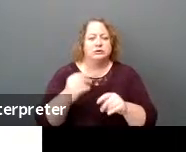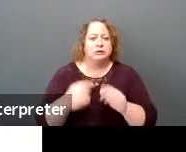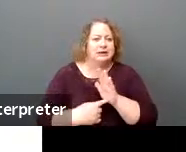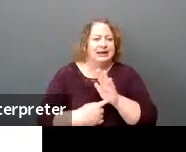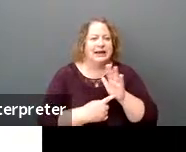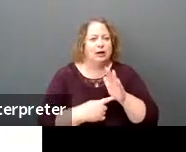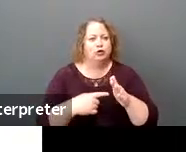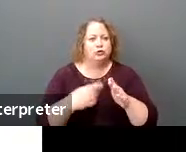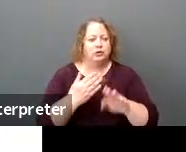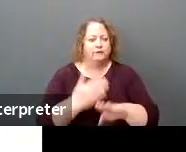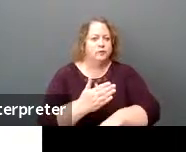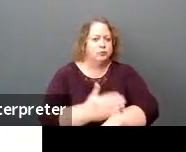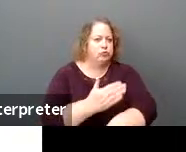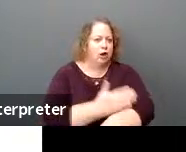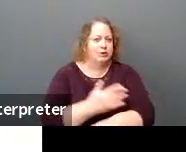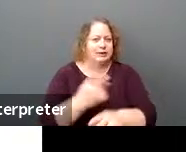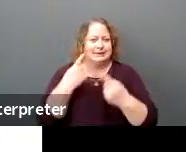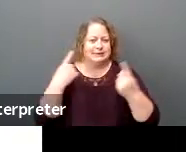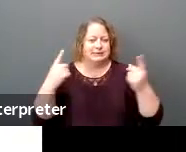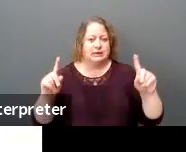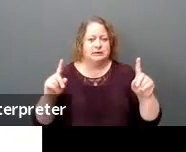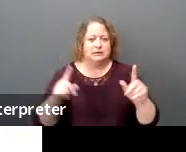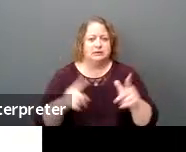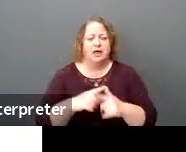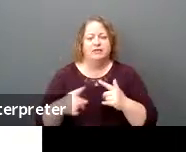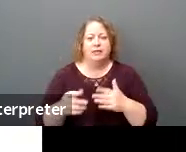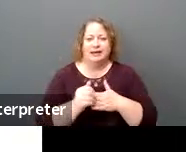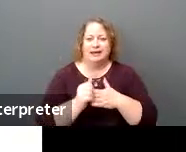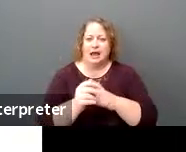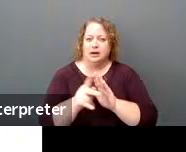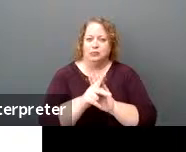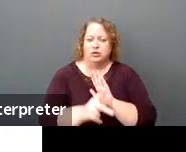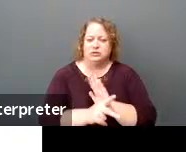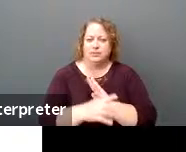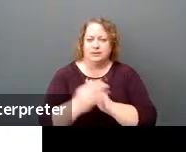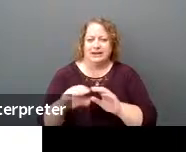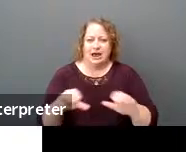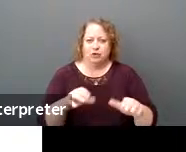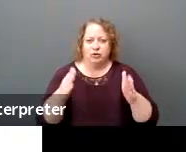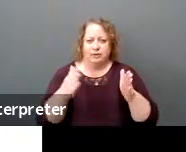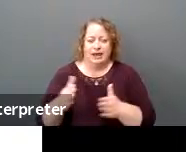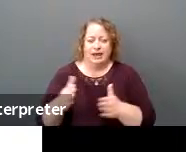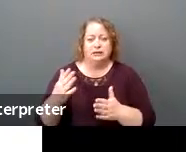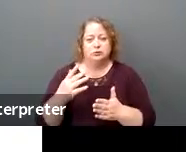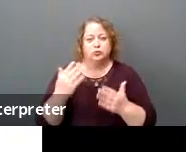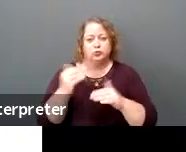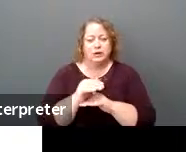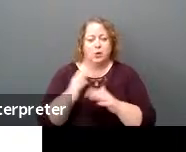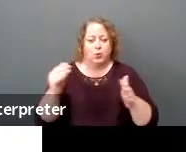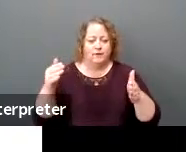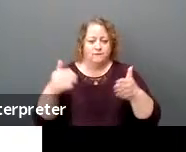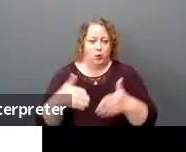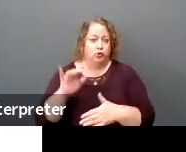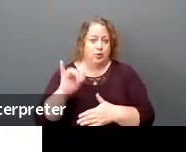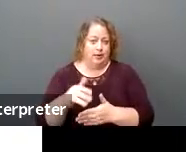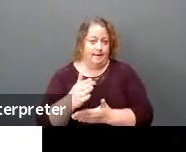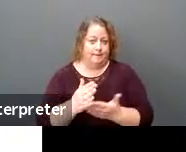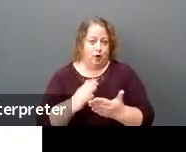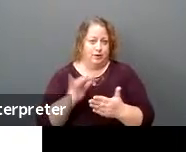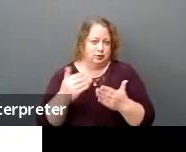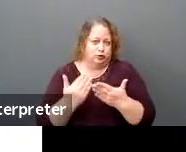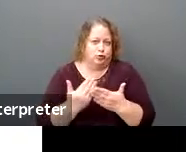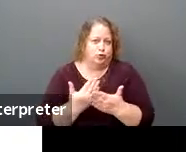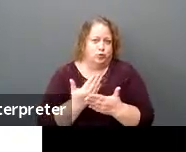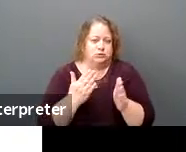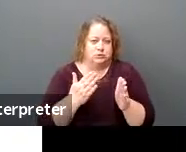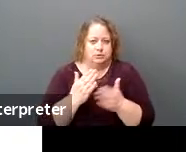and success, and then the guiding principles and action plans. And that's where we want to focus a lot of our time this evening, as that is the newest